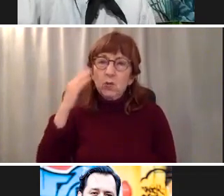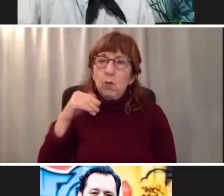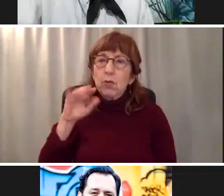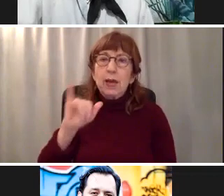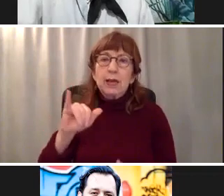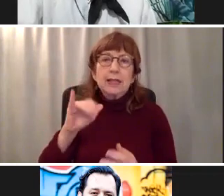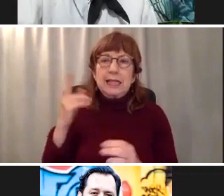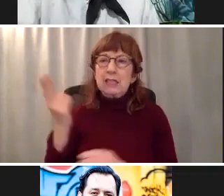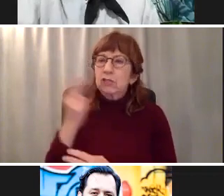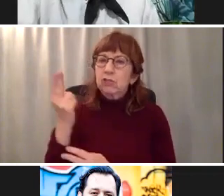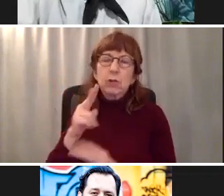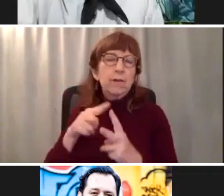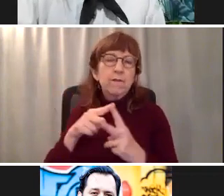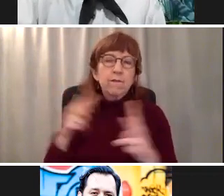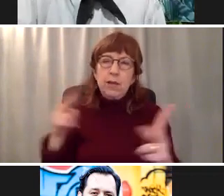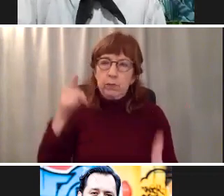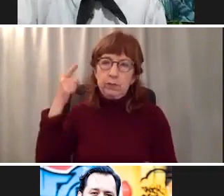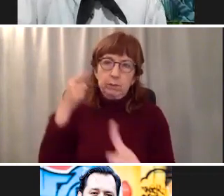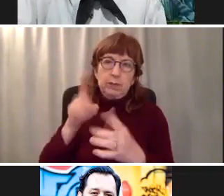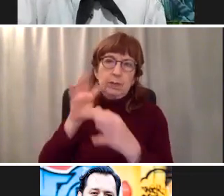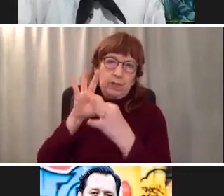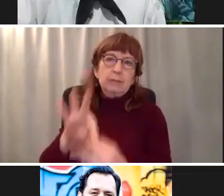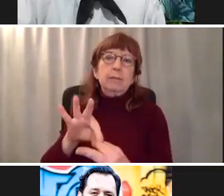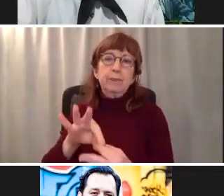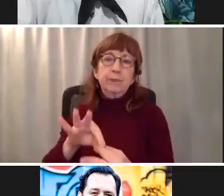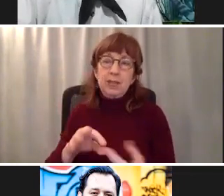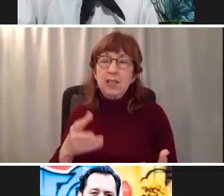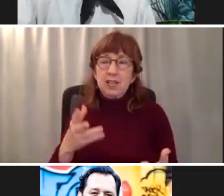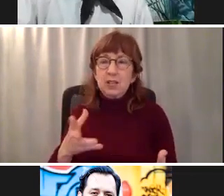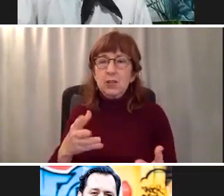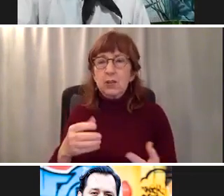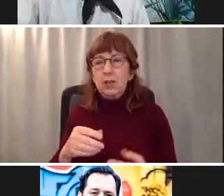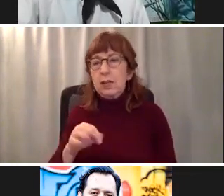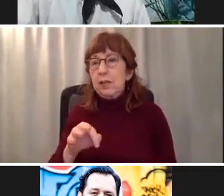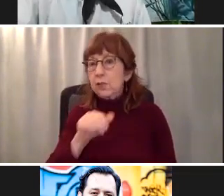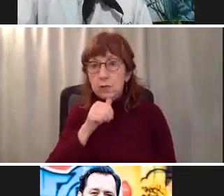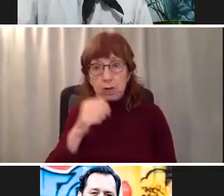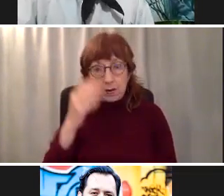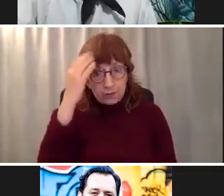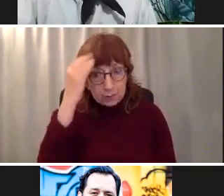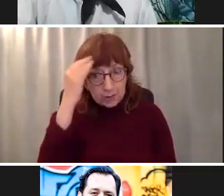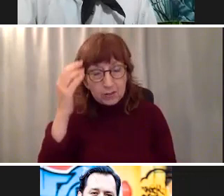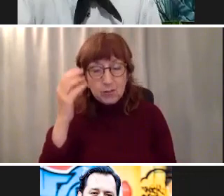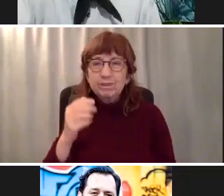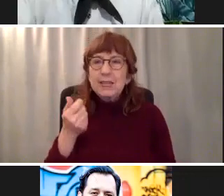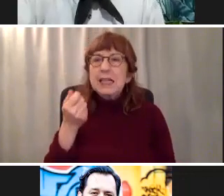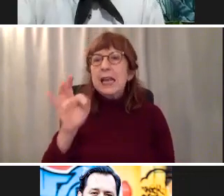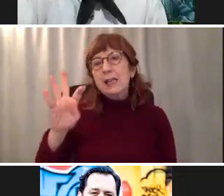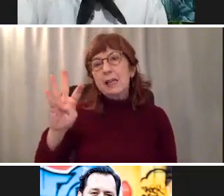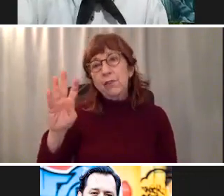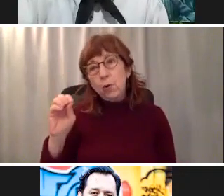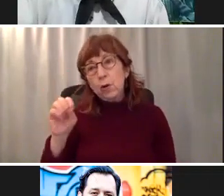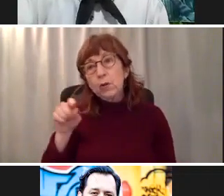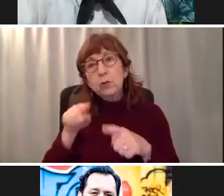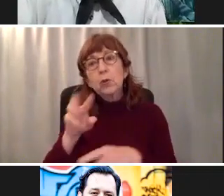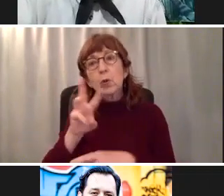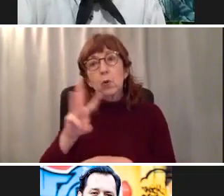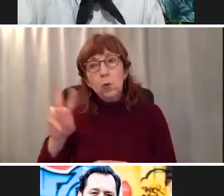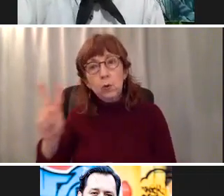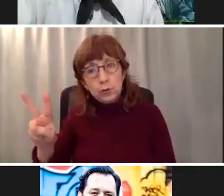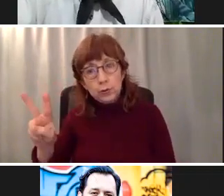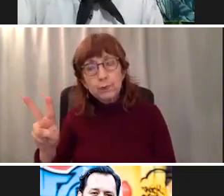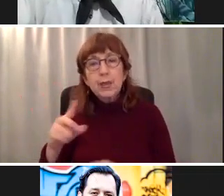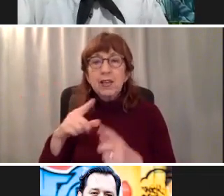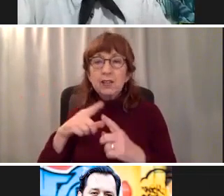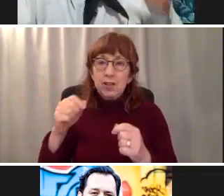Japanese Americans. So I'll go in a little bit of the context there if you're not familiar. In the 1940s, during World War II, Japanese